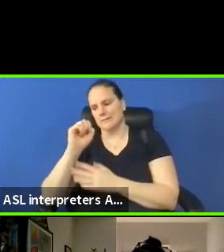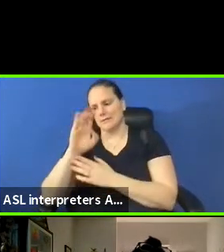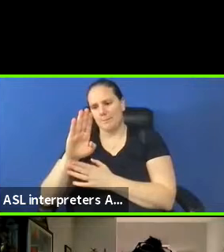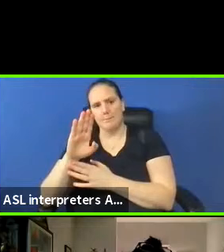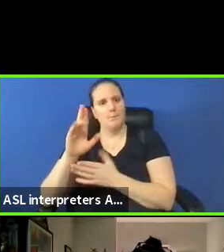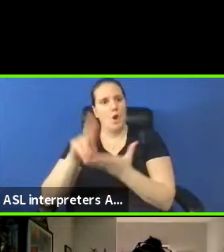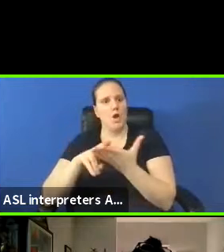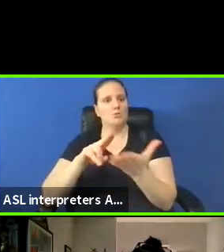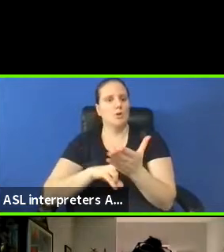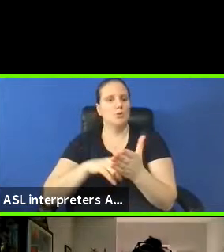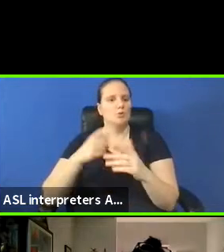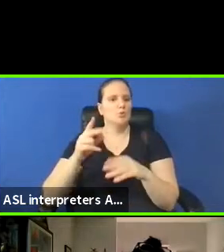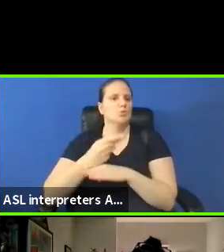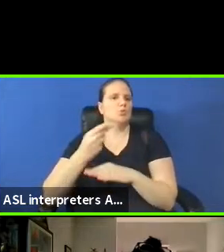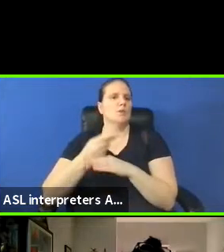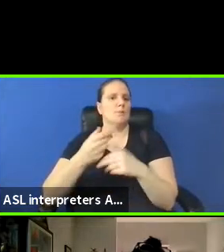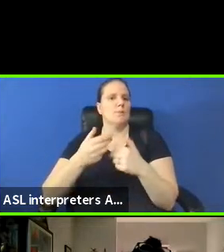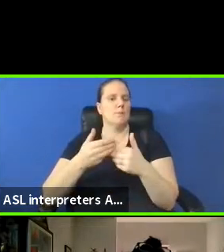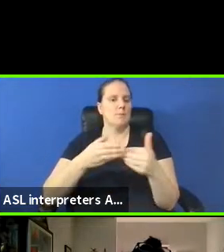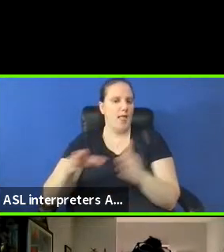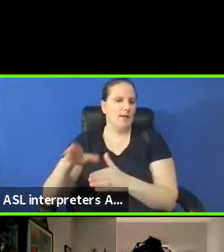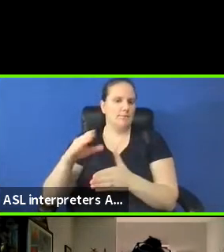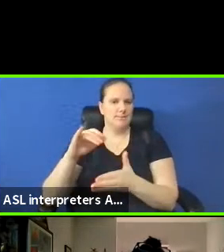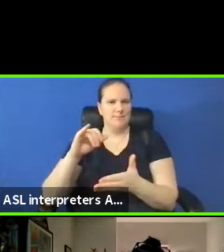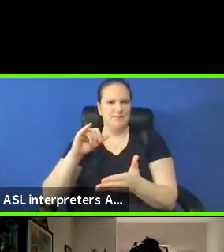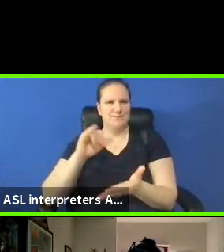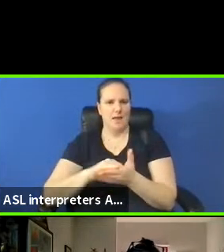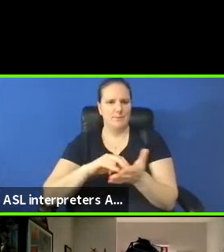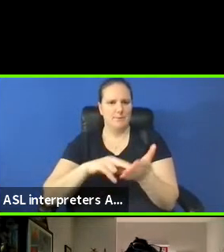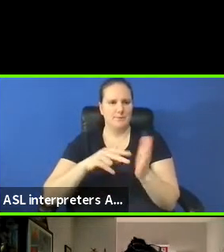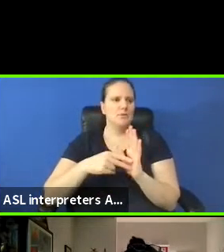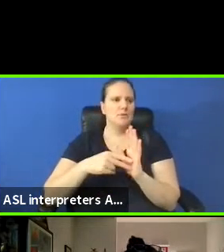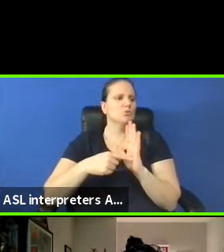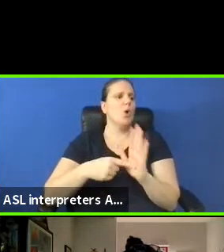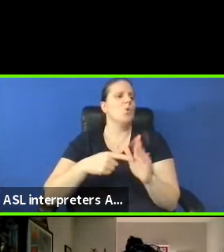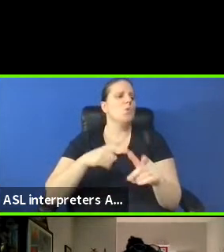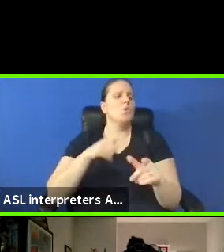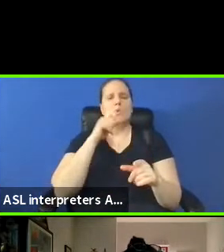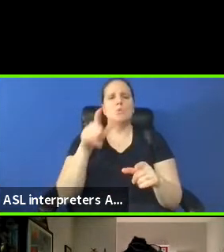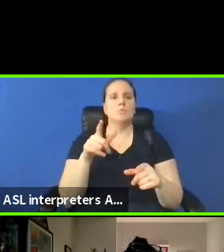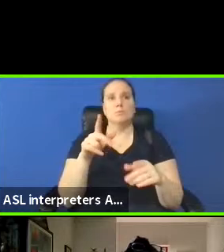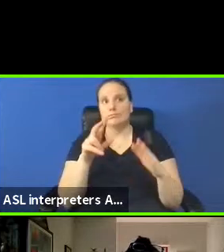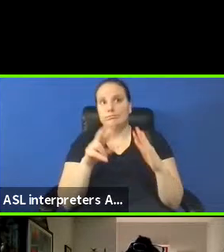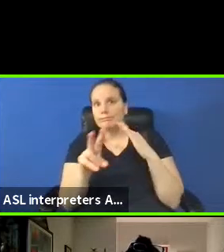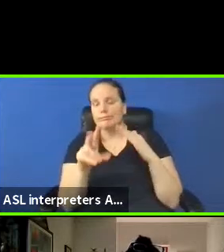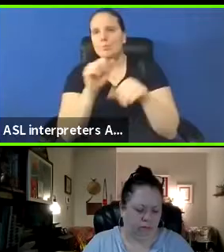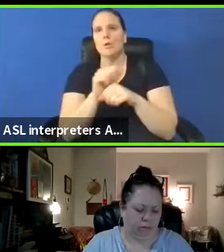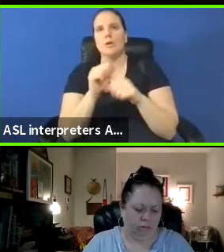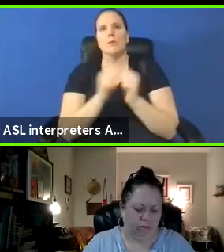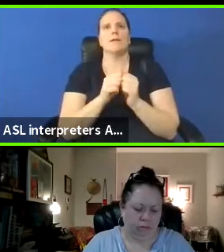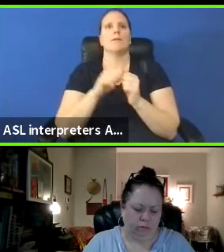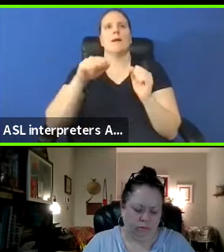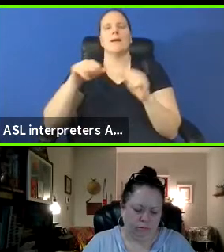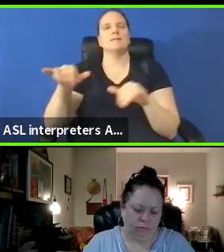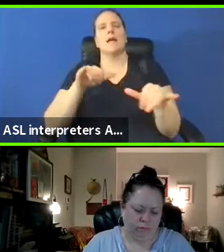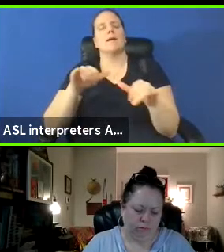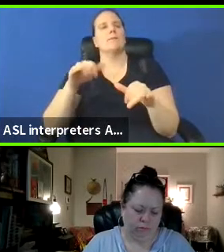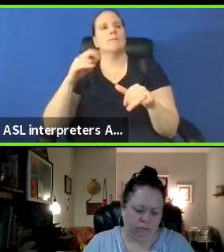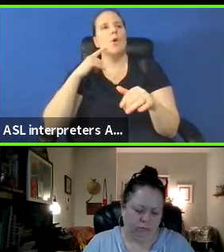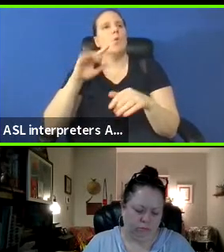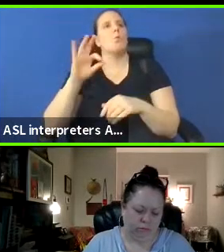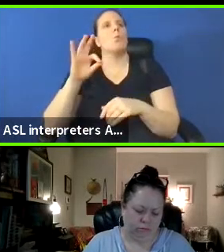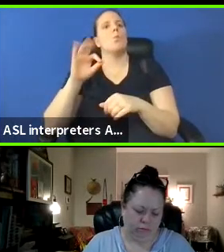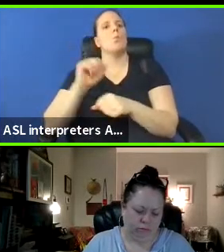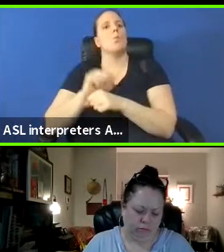subcontractor utilization plan, which essentially indicates who do you anticipate working with, and we can do the same thing for workforce.